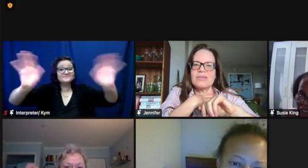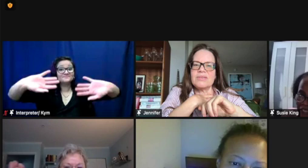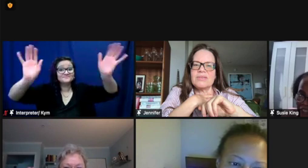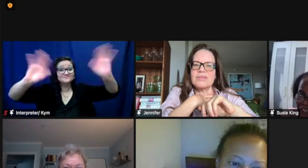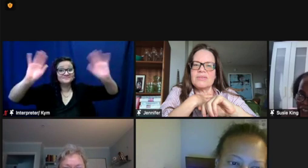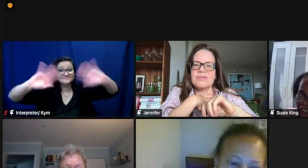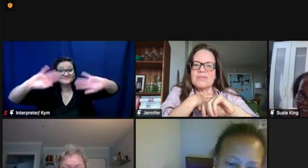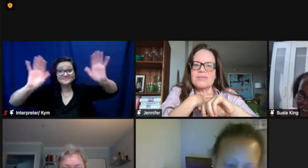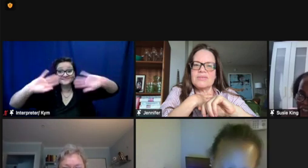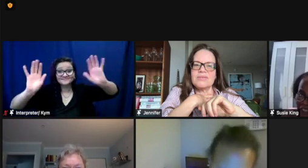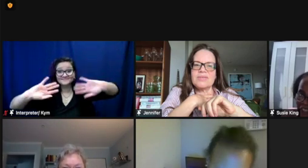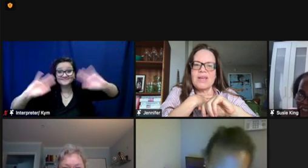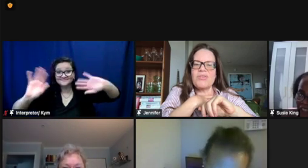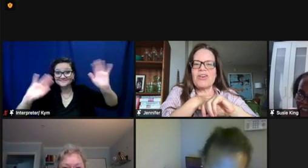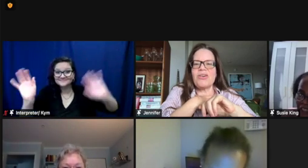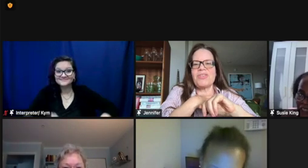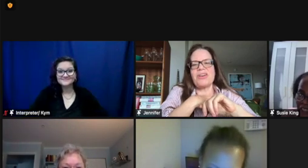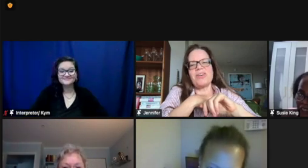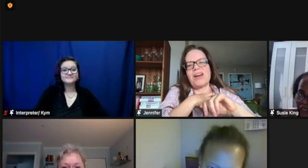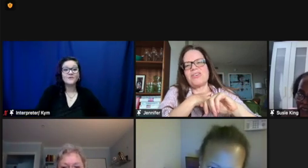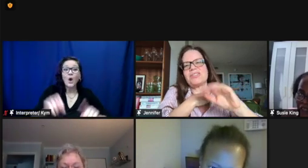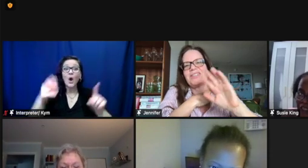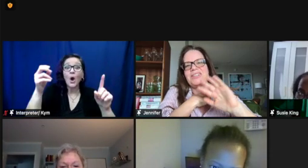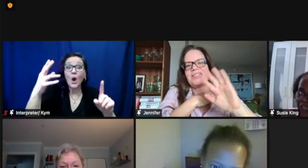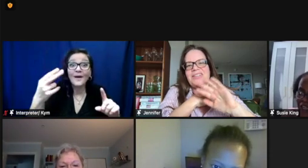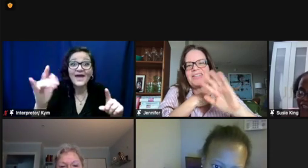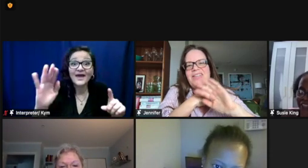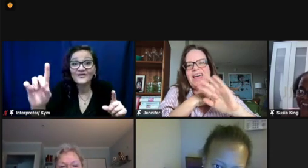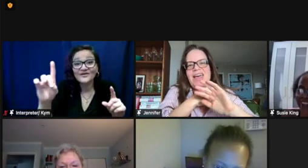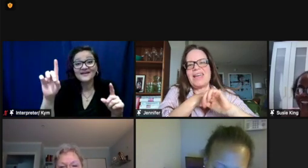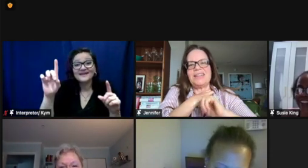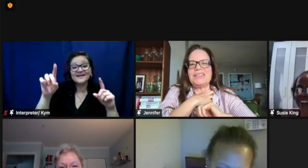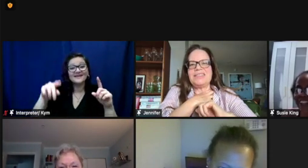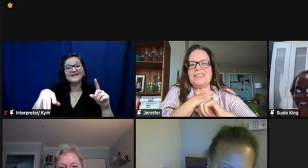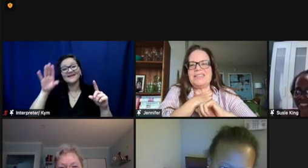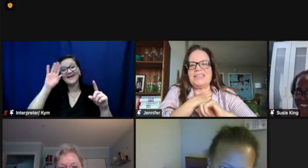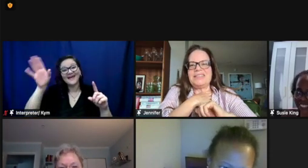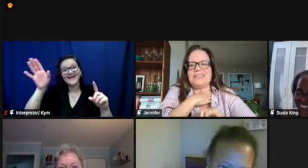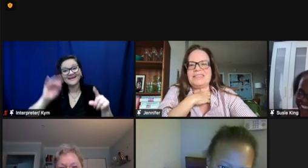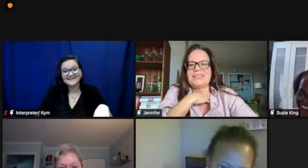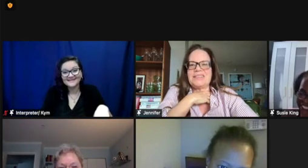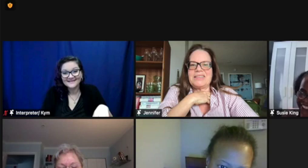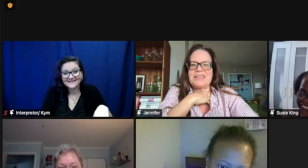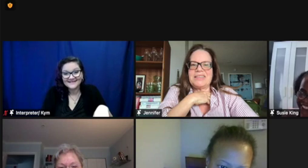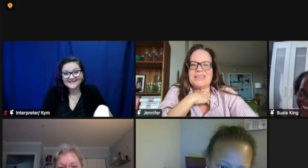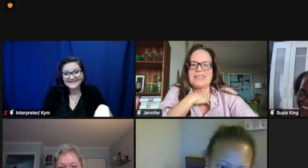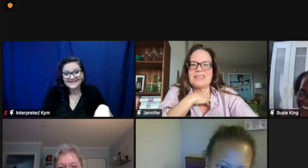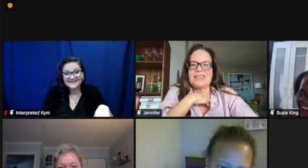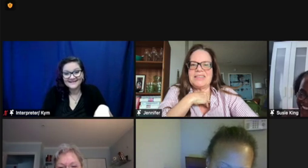Thank you. Bye-bye. Don't stop her. Yeah, oh, there you are there, Harold. Yay.